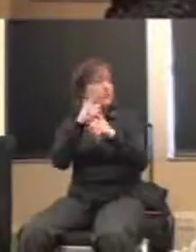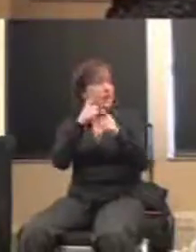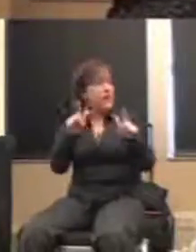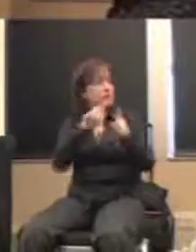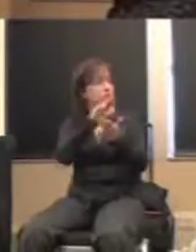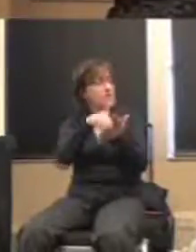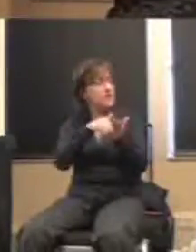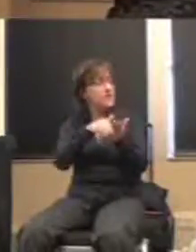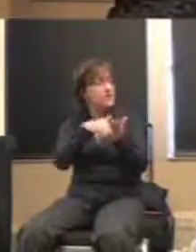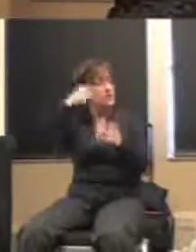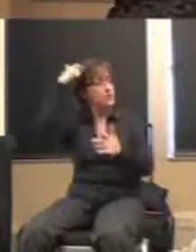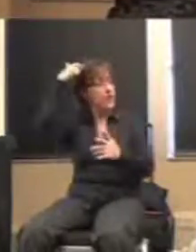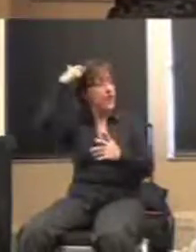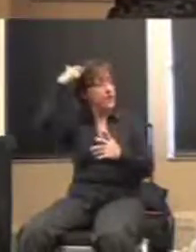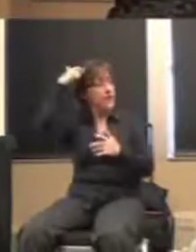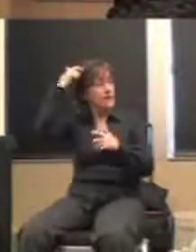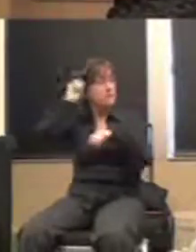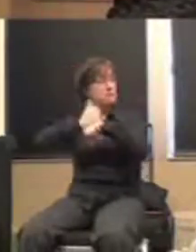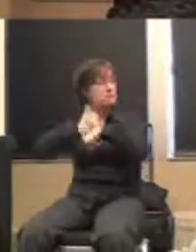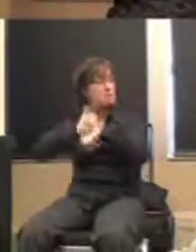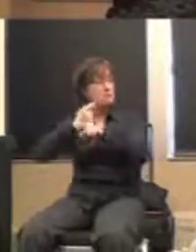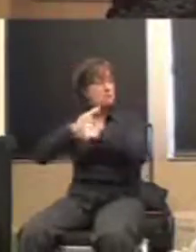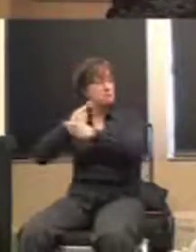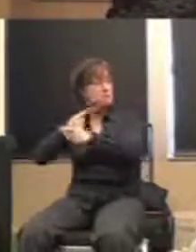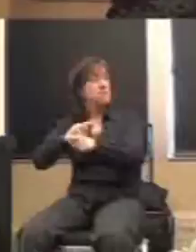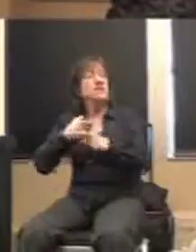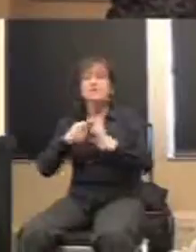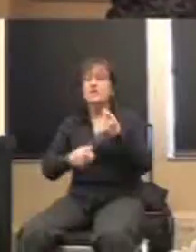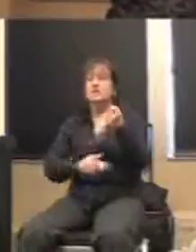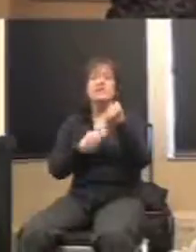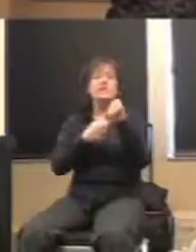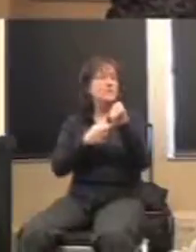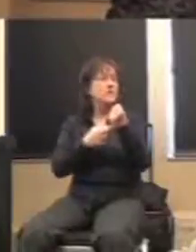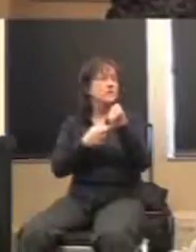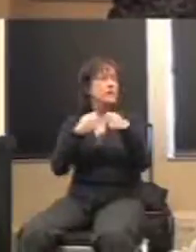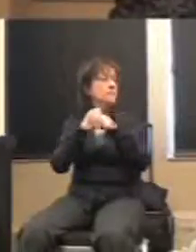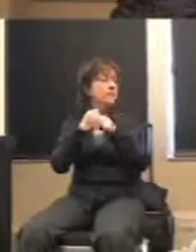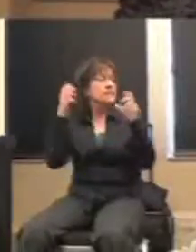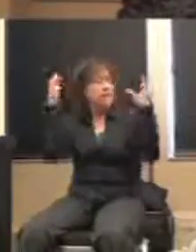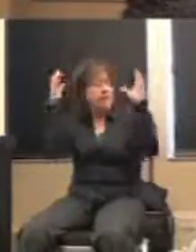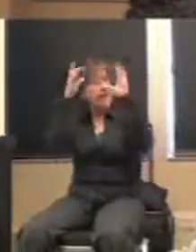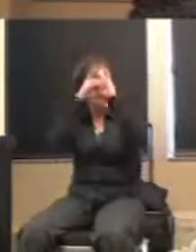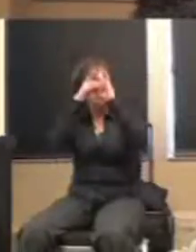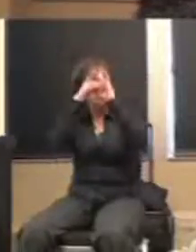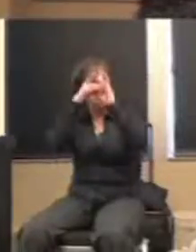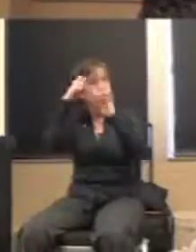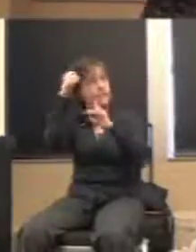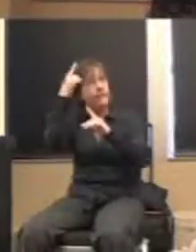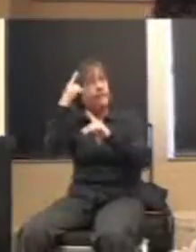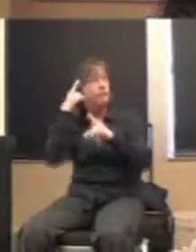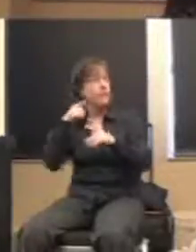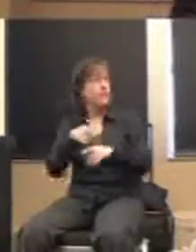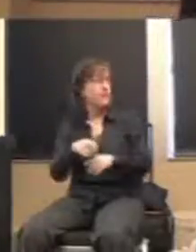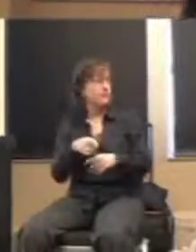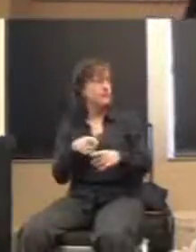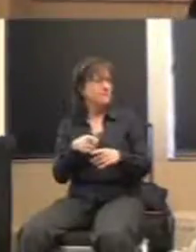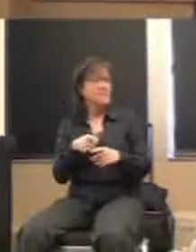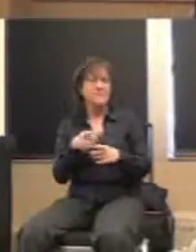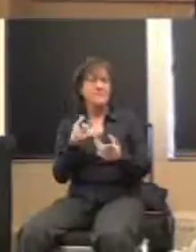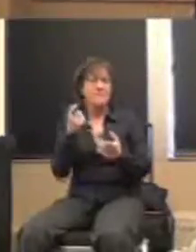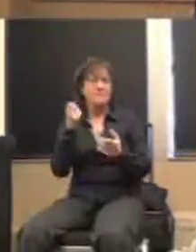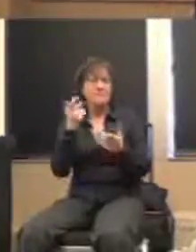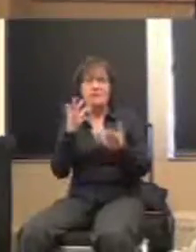and this is just reinforcing it, this is making that connection for them. So does that make sense? So that is, go